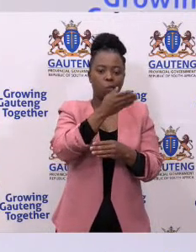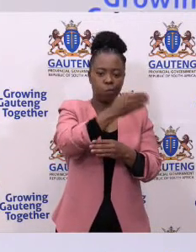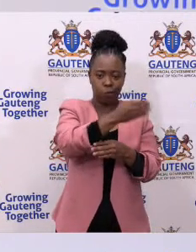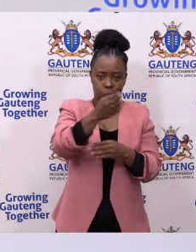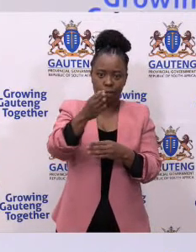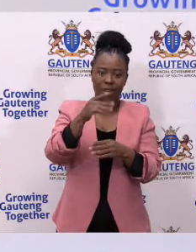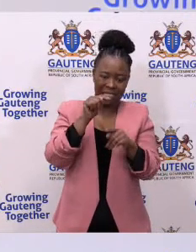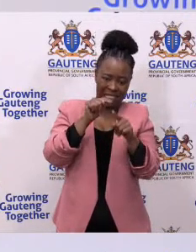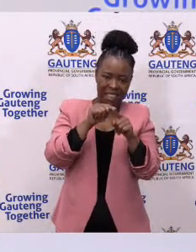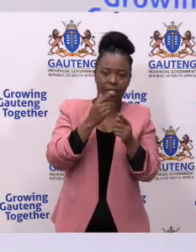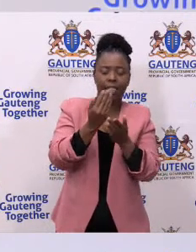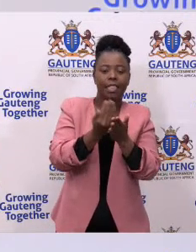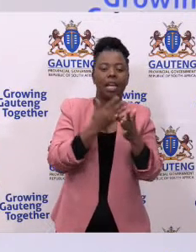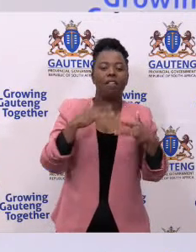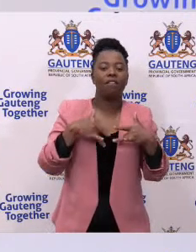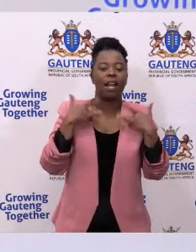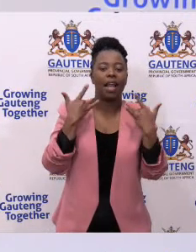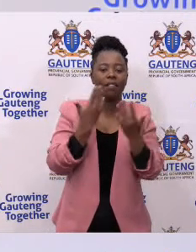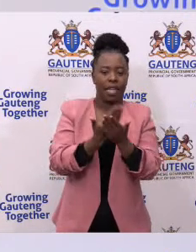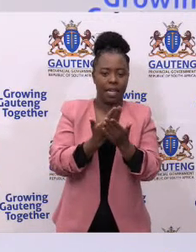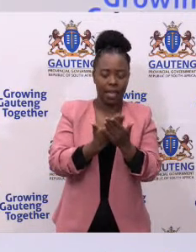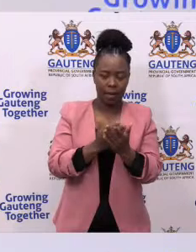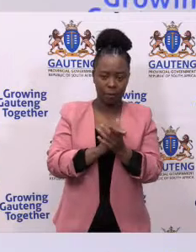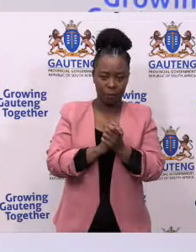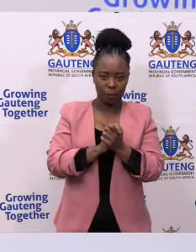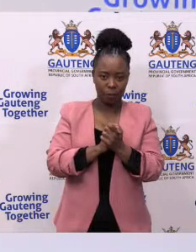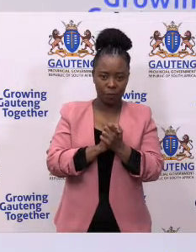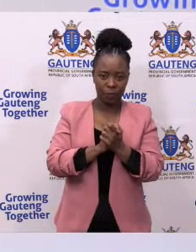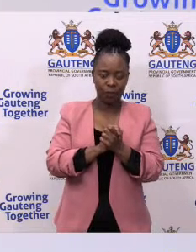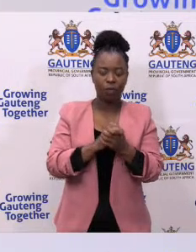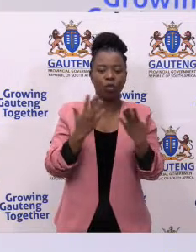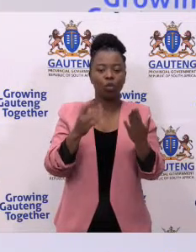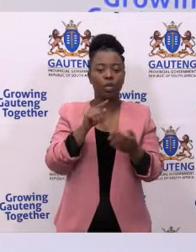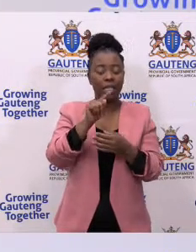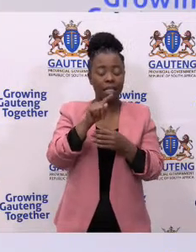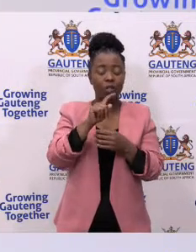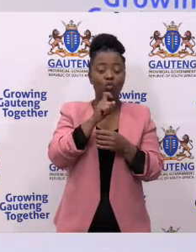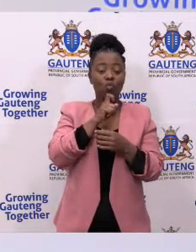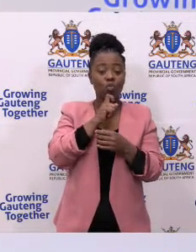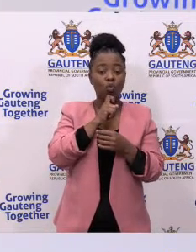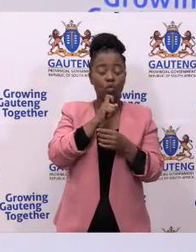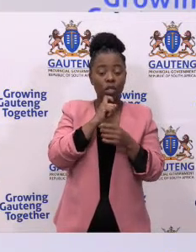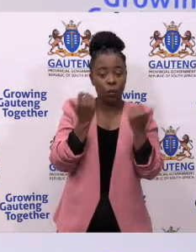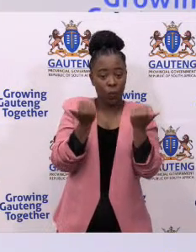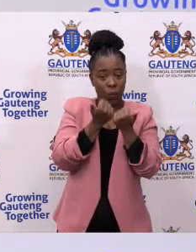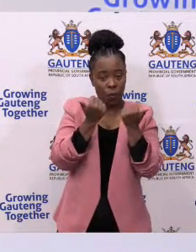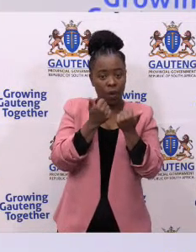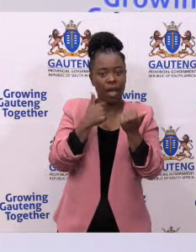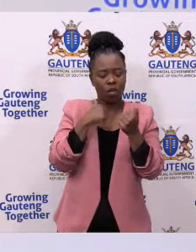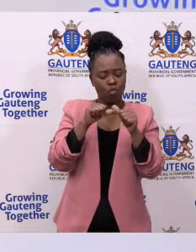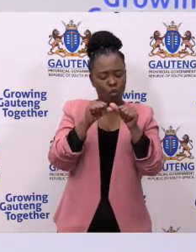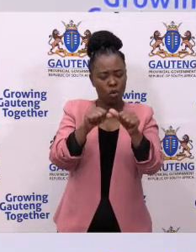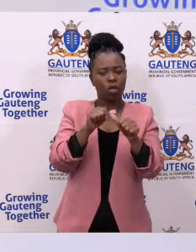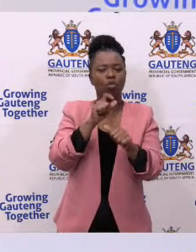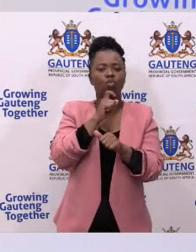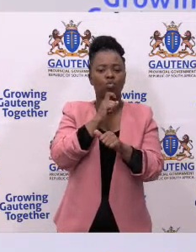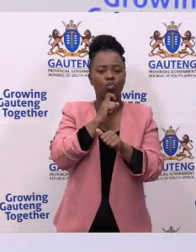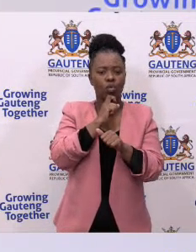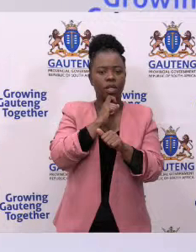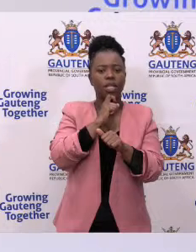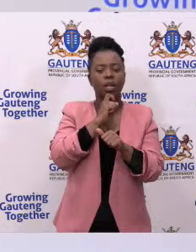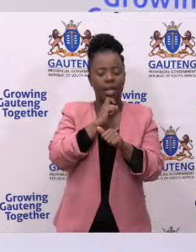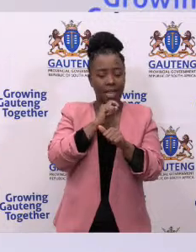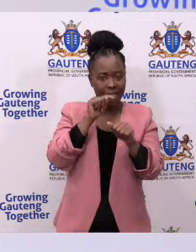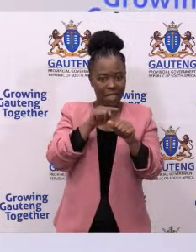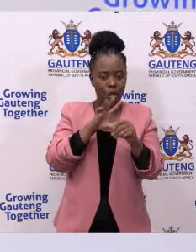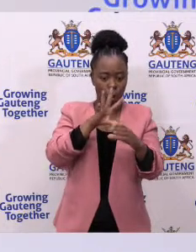save lives. The dexamethasone has been used, and we are continuing to use it. Hence, I think it contributes to the low